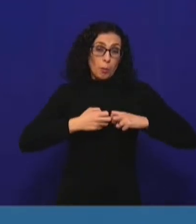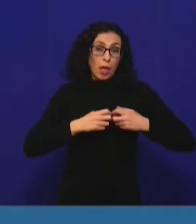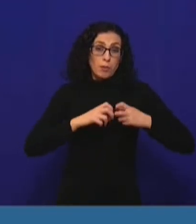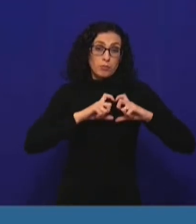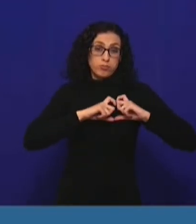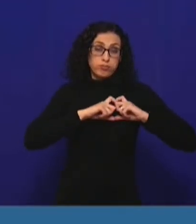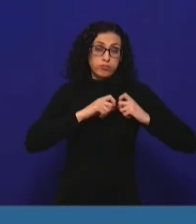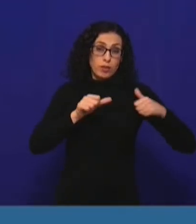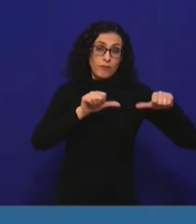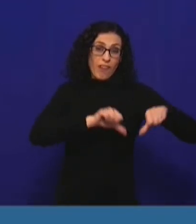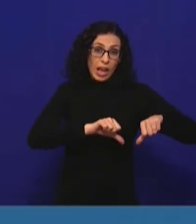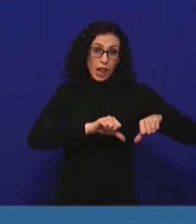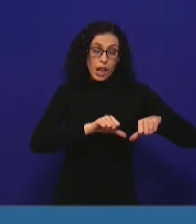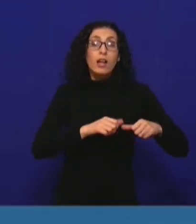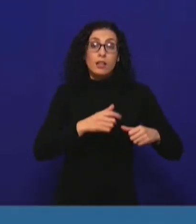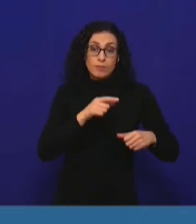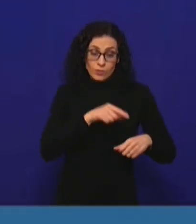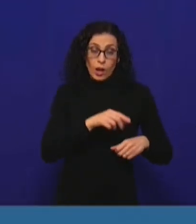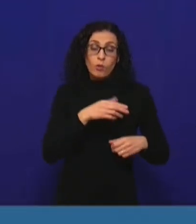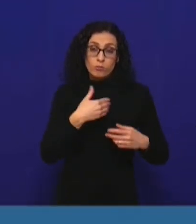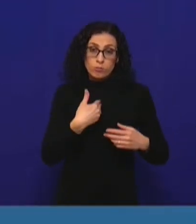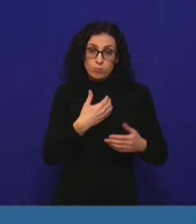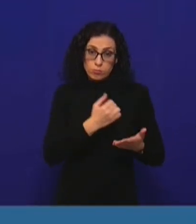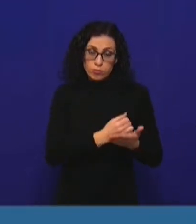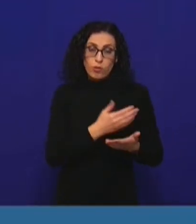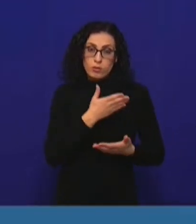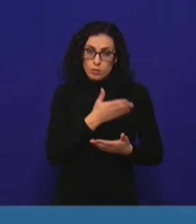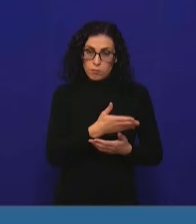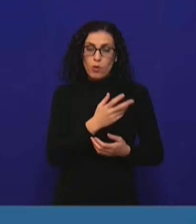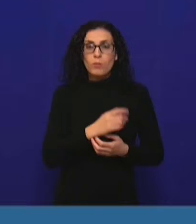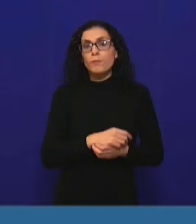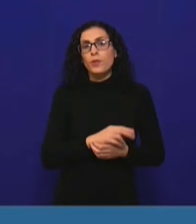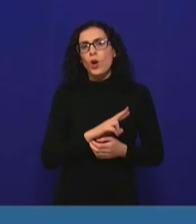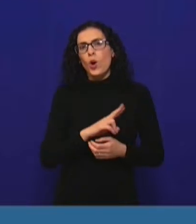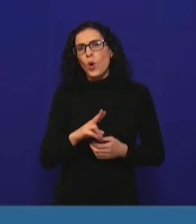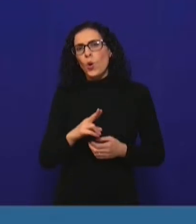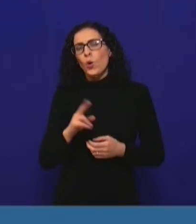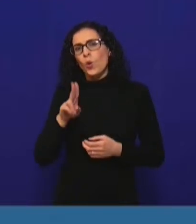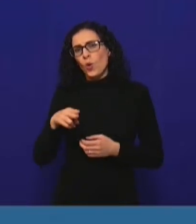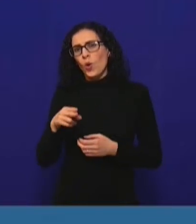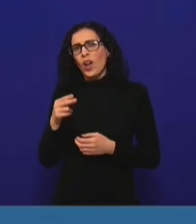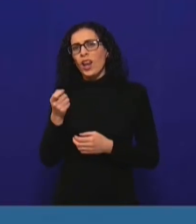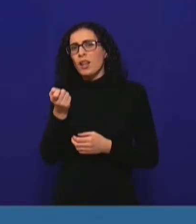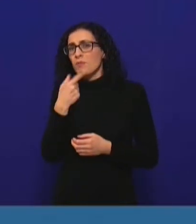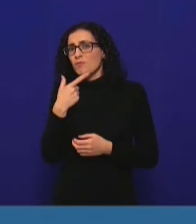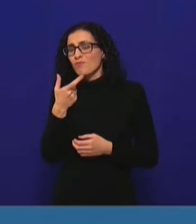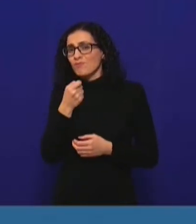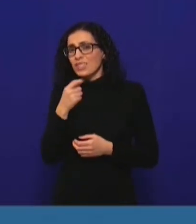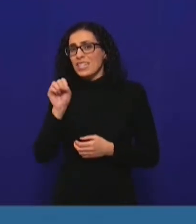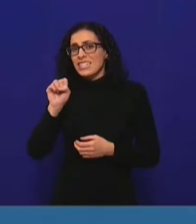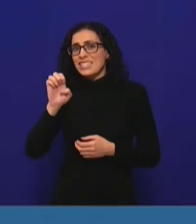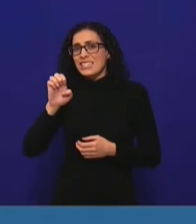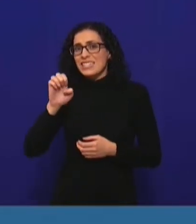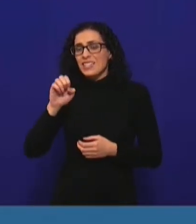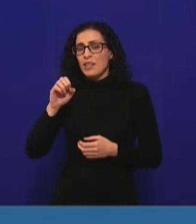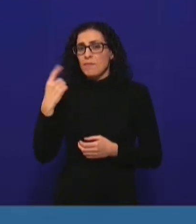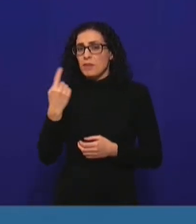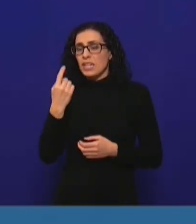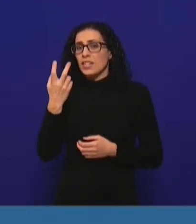l-klinik tal-heart failure u anka dawk in-nies li huma regolari fuq oral steroids bħal pereżempju nies li batu